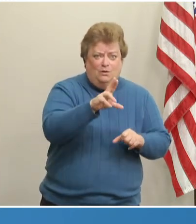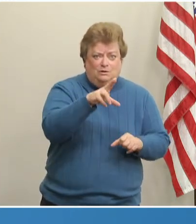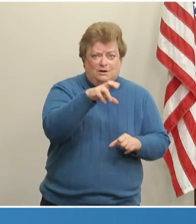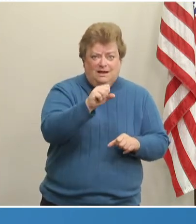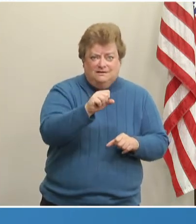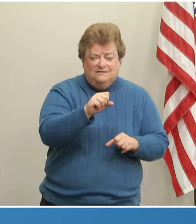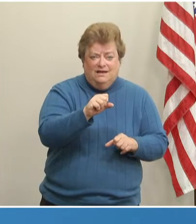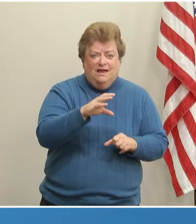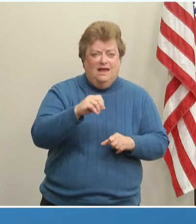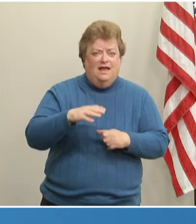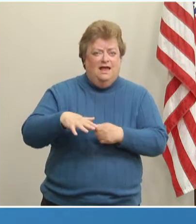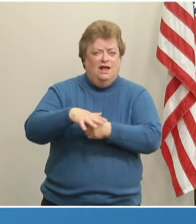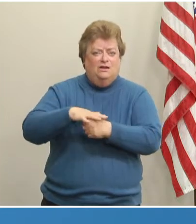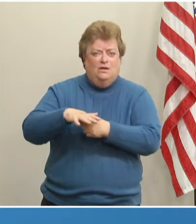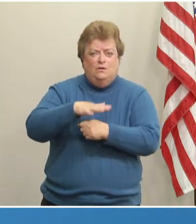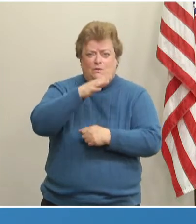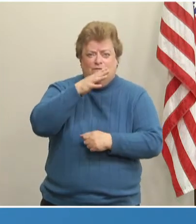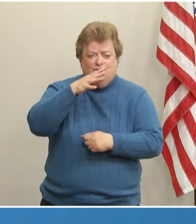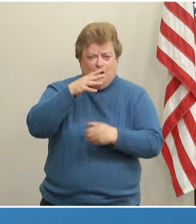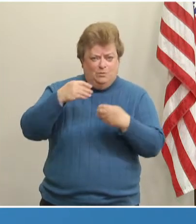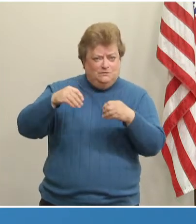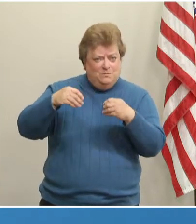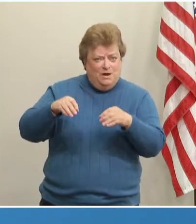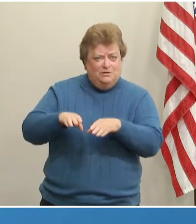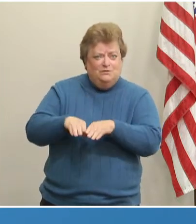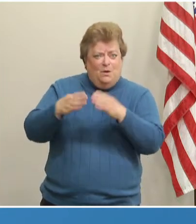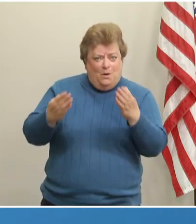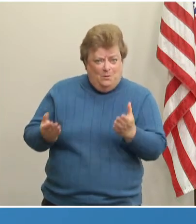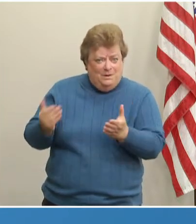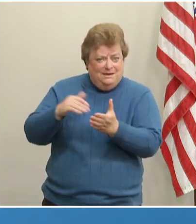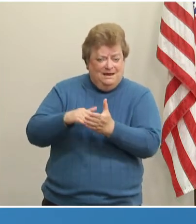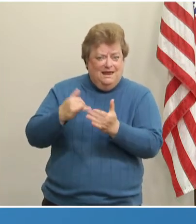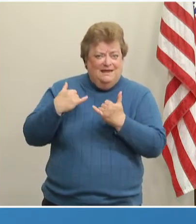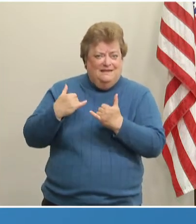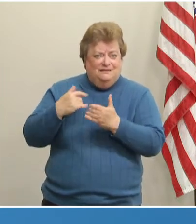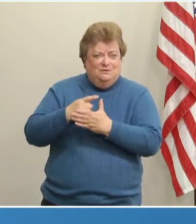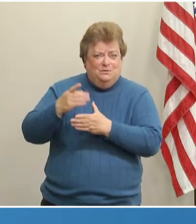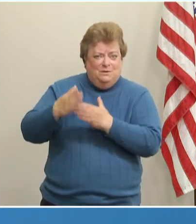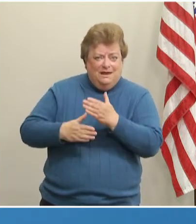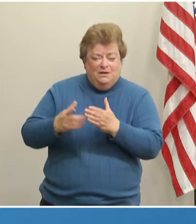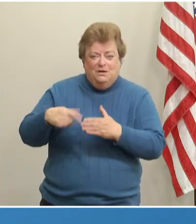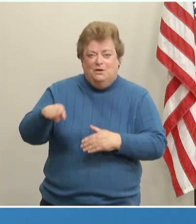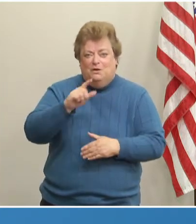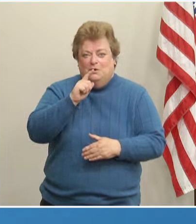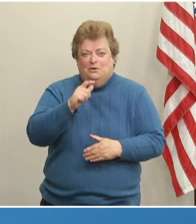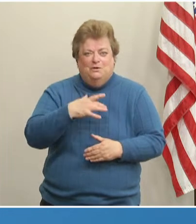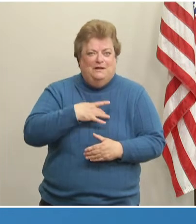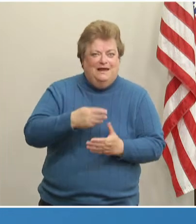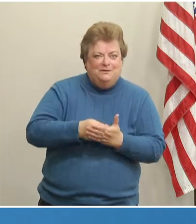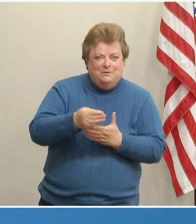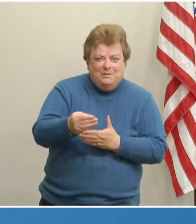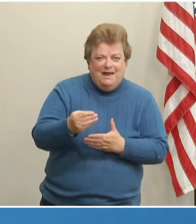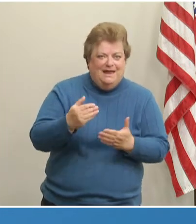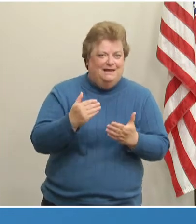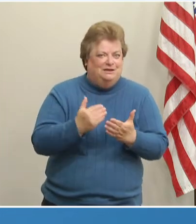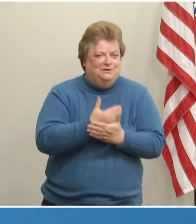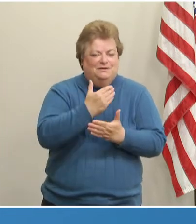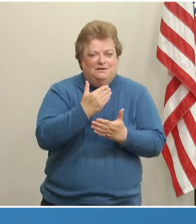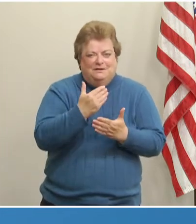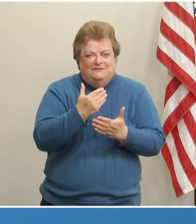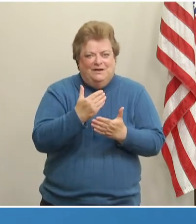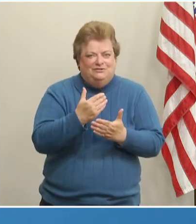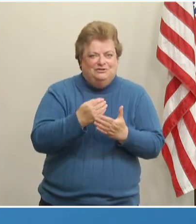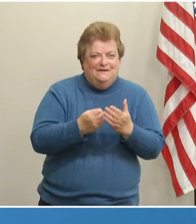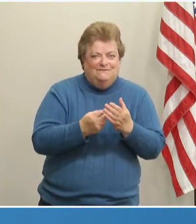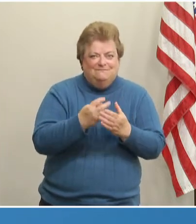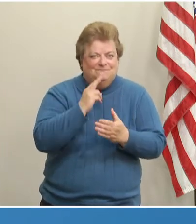local farmers markets reopened this past weekend to the delight of everyone who likes to buy fresh greens or homemade cinnamon rolls. And just